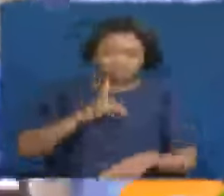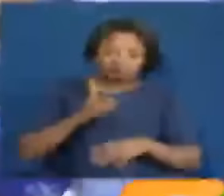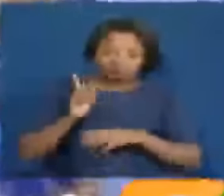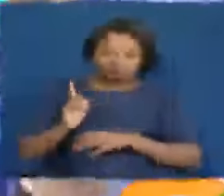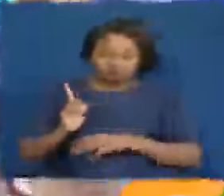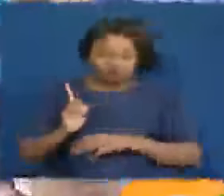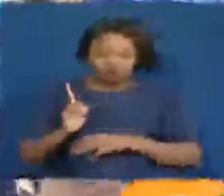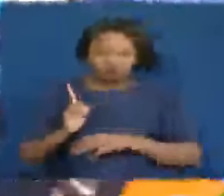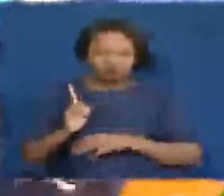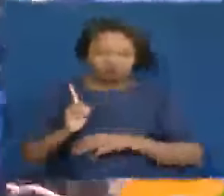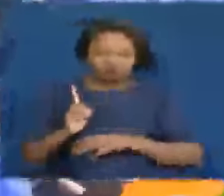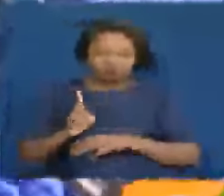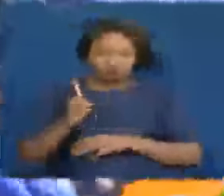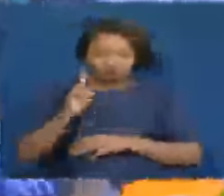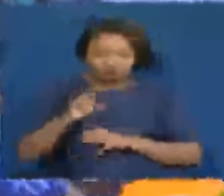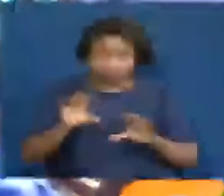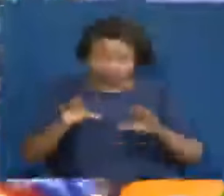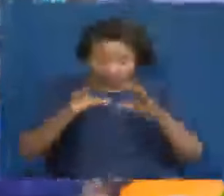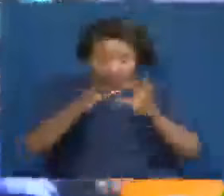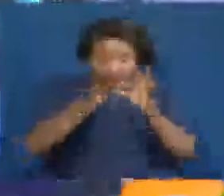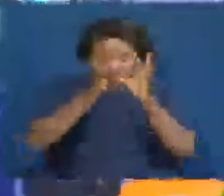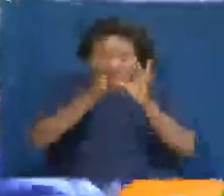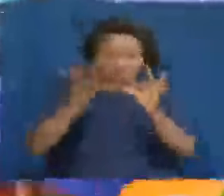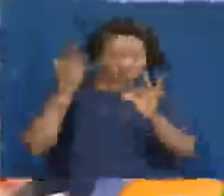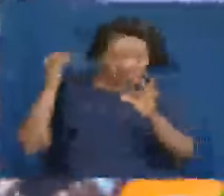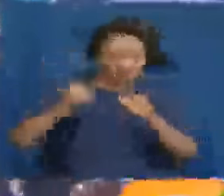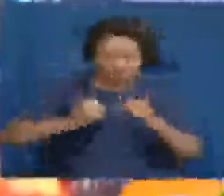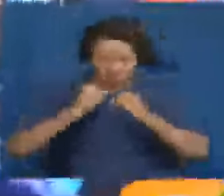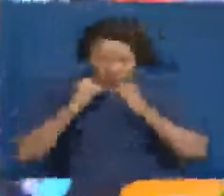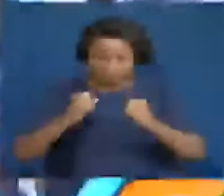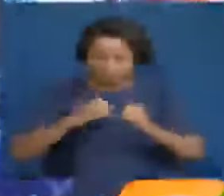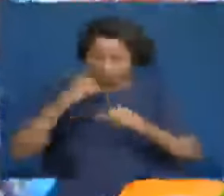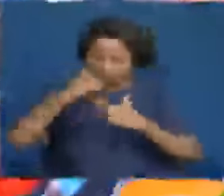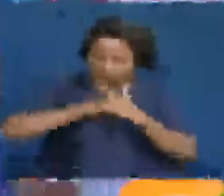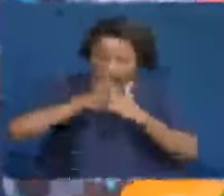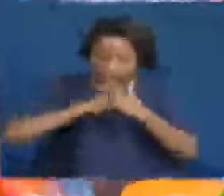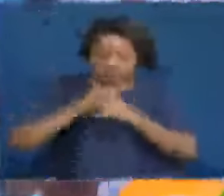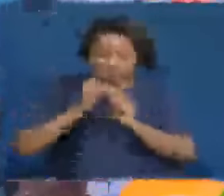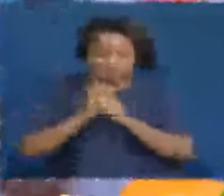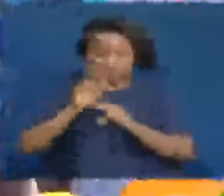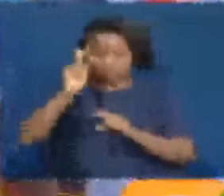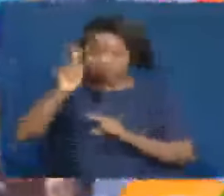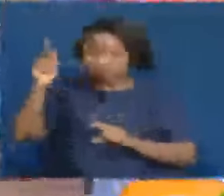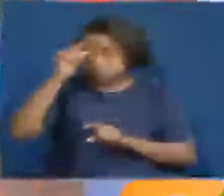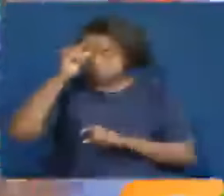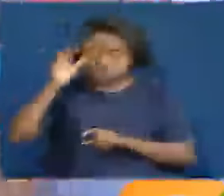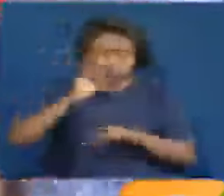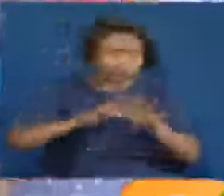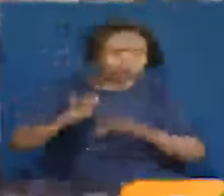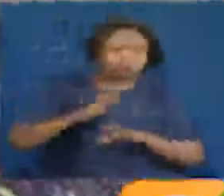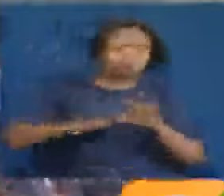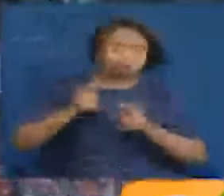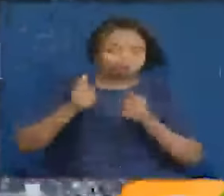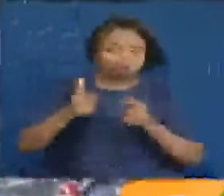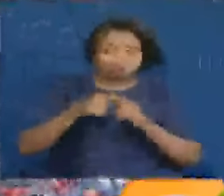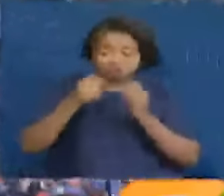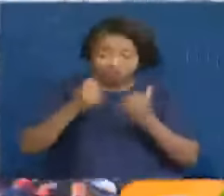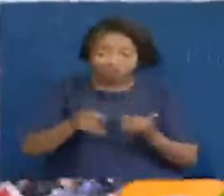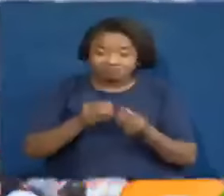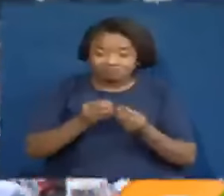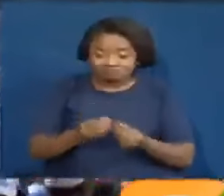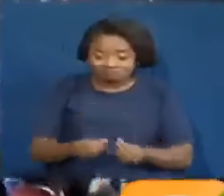the one strong political vehicle that gave Kenya Kwanza a run for its money in the 2022 polls is on the verge of sliding into